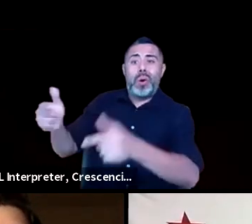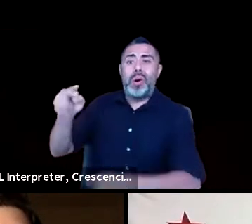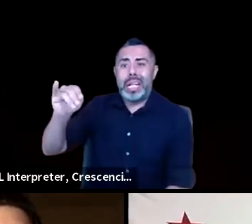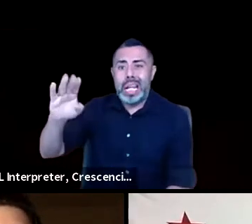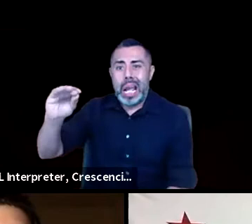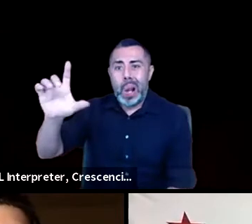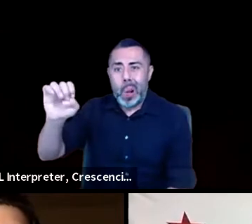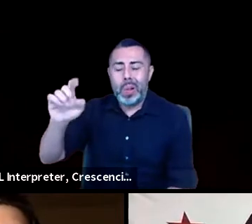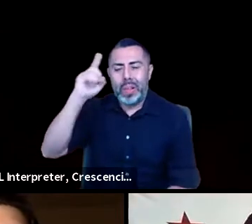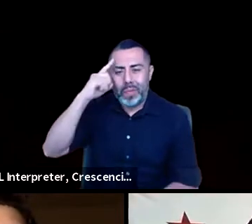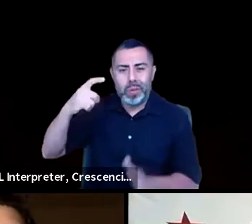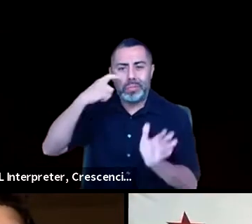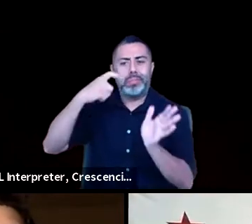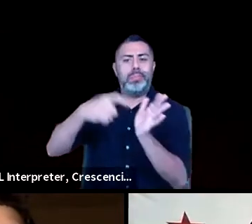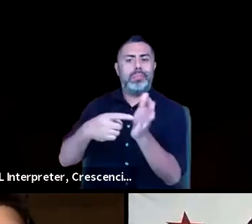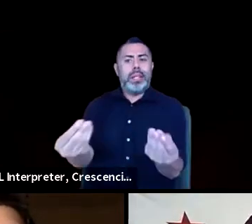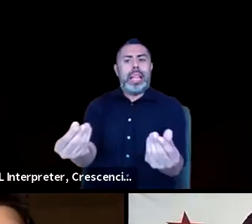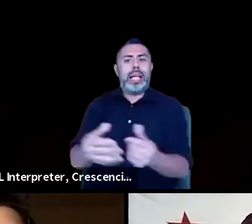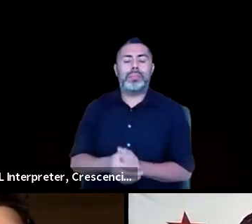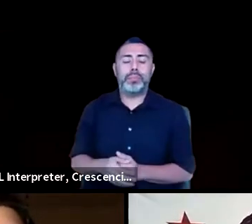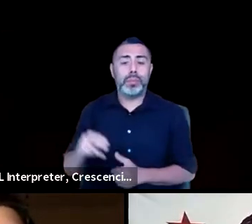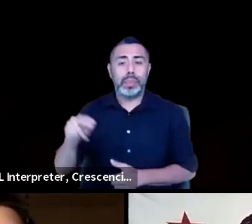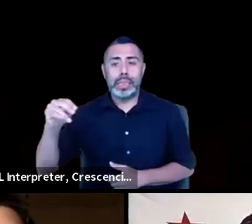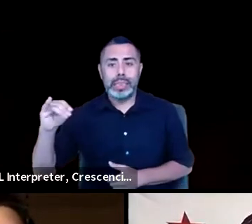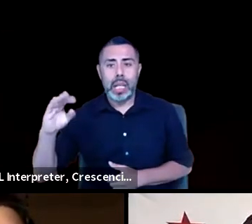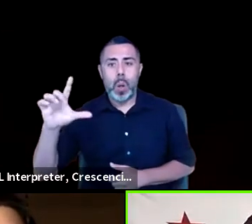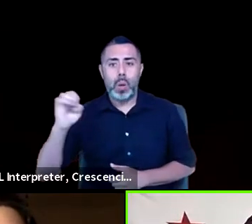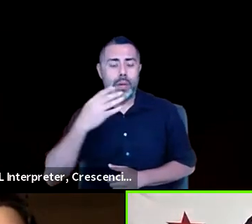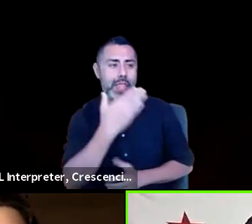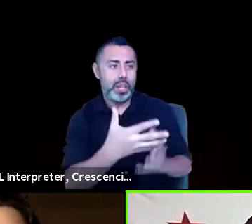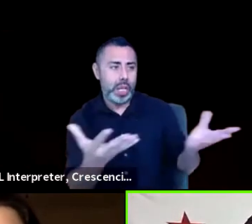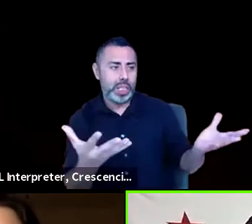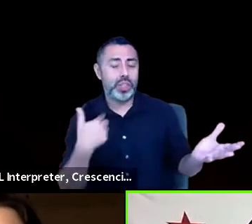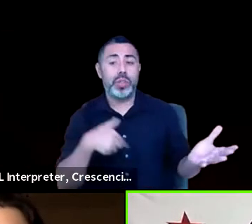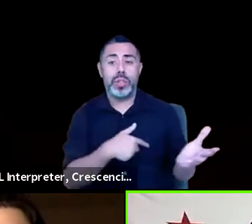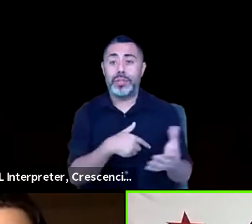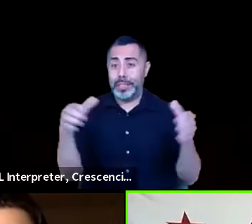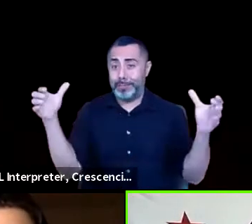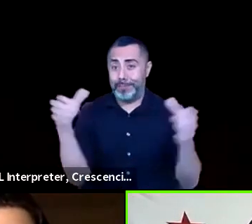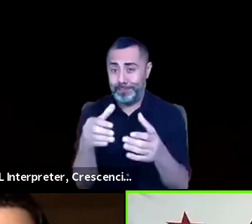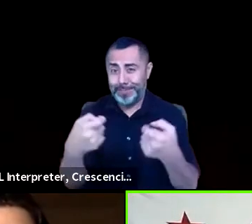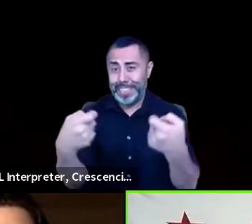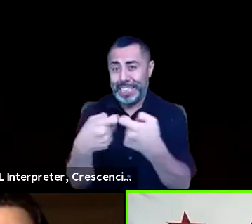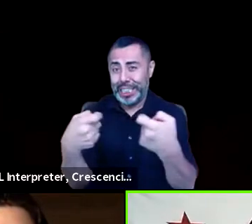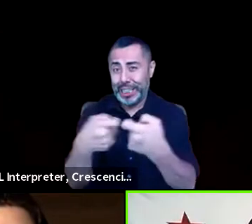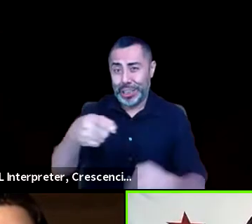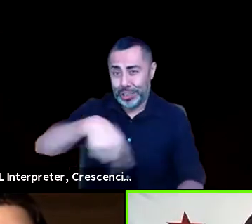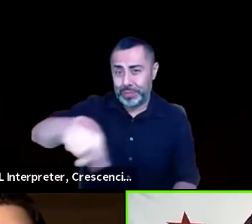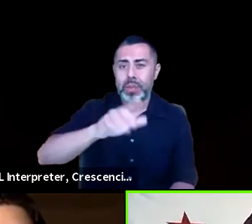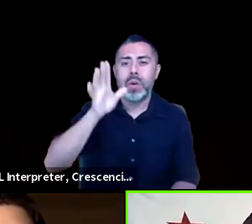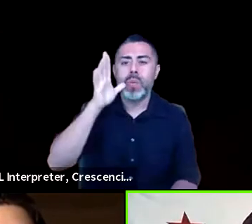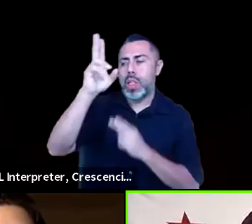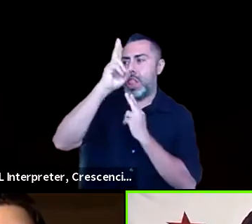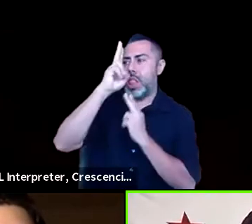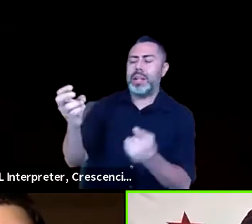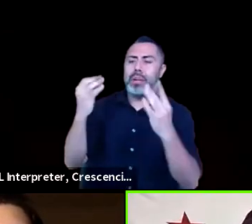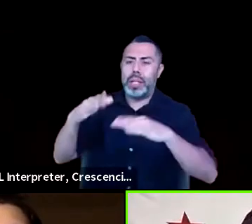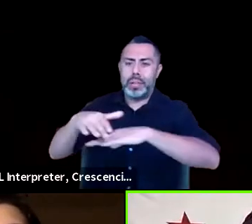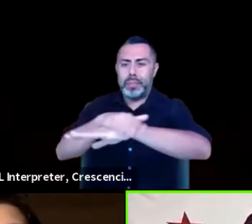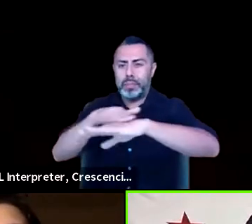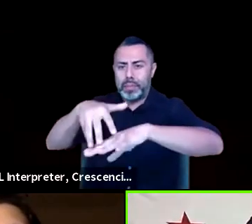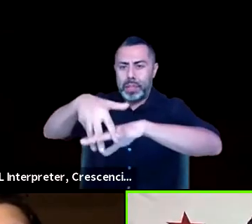acknowledgement. Great, thank you so much. As we have gathered digitally, we will be honoring the many Indigenous peoples whose land